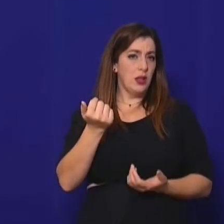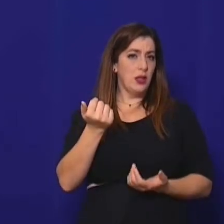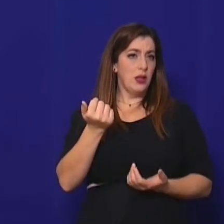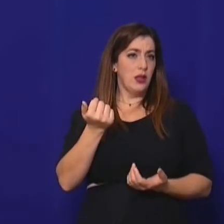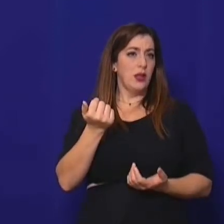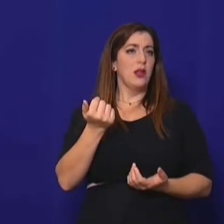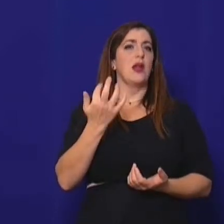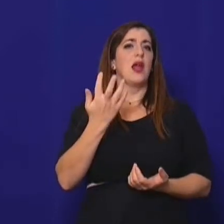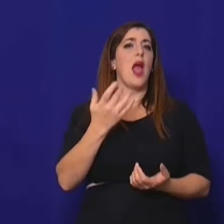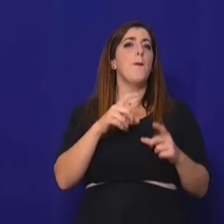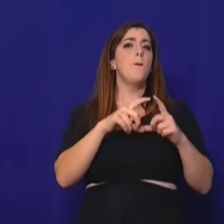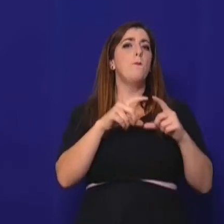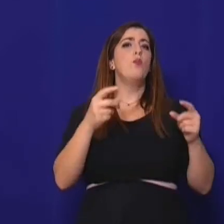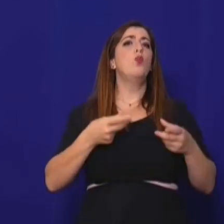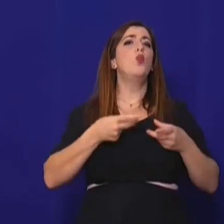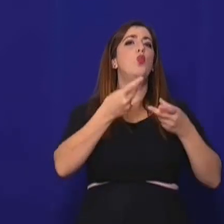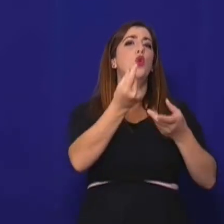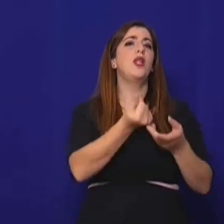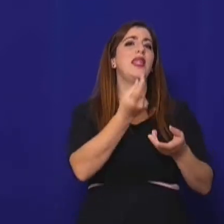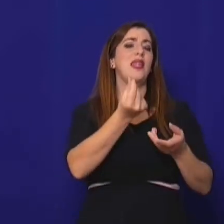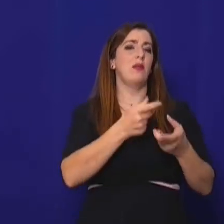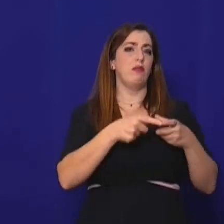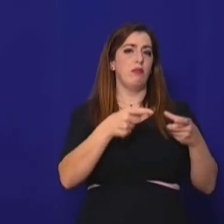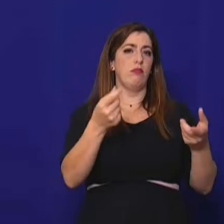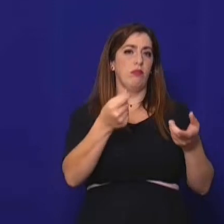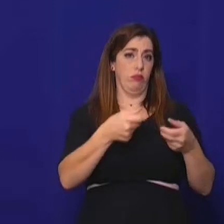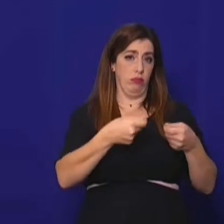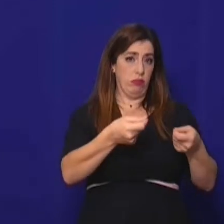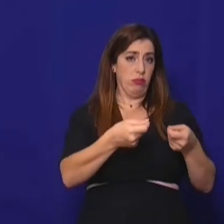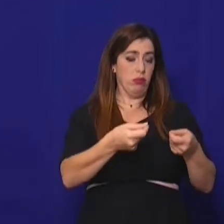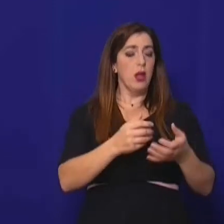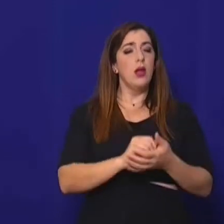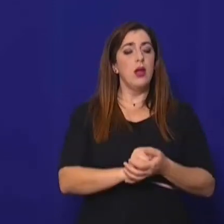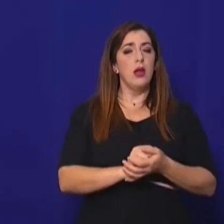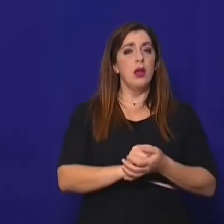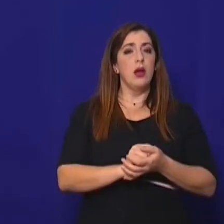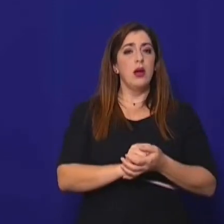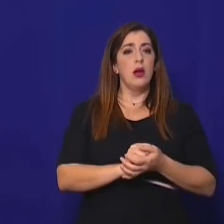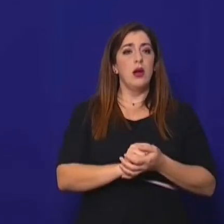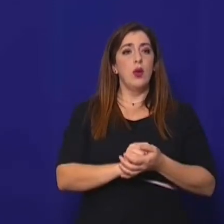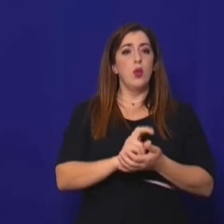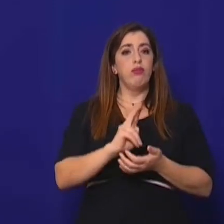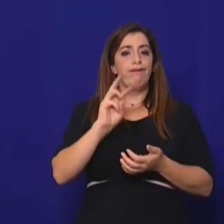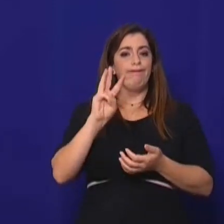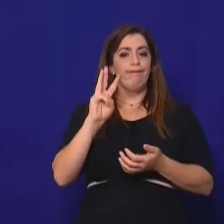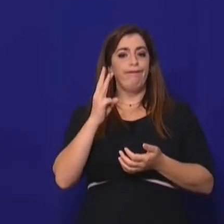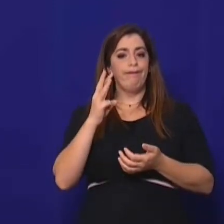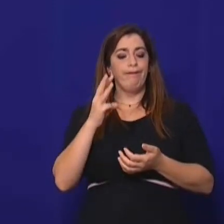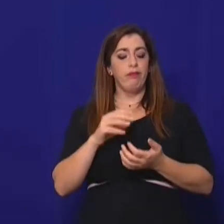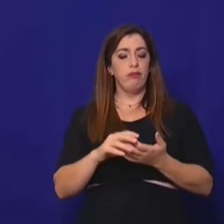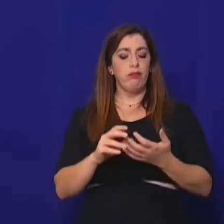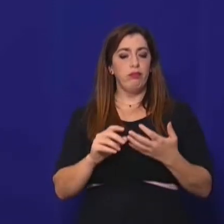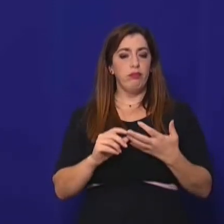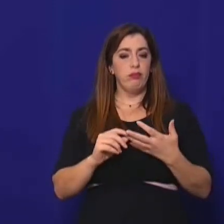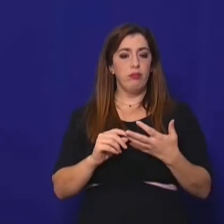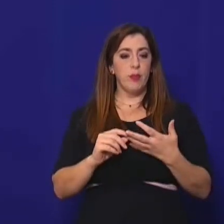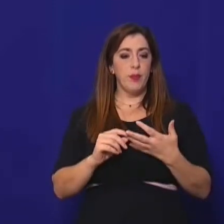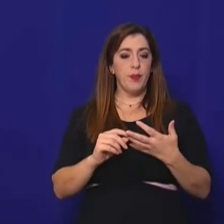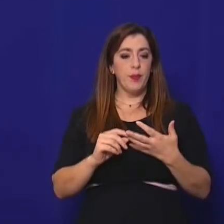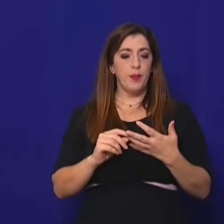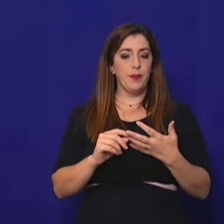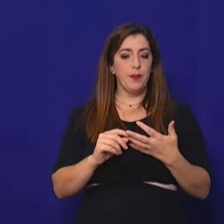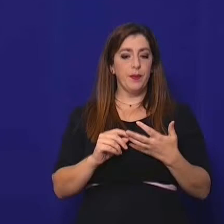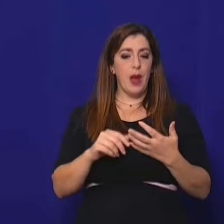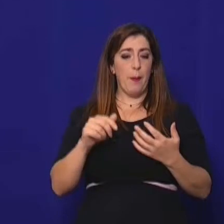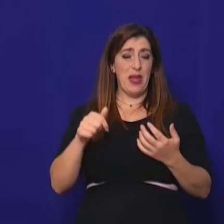ingħataw multi din l-aħħar ġimgħa minn spezzjonijiet illi saru, u t-tielet ħaġa qed isir ovvjament